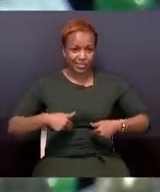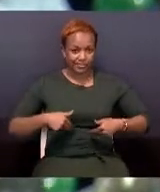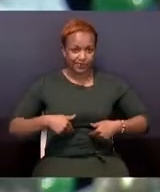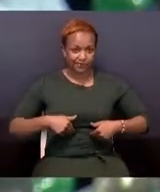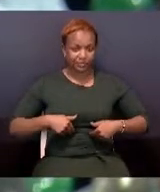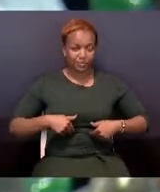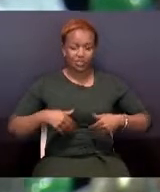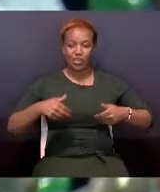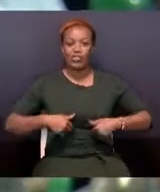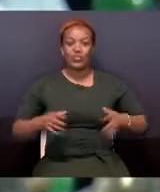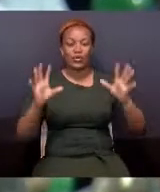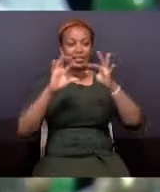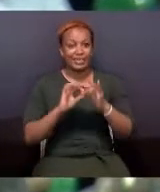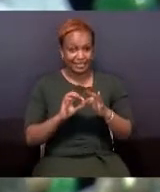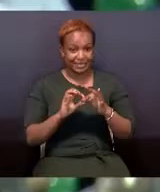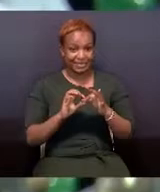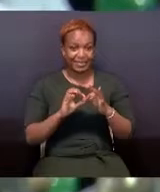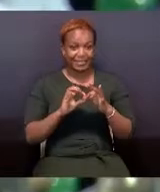Youth Connect, I hear you.